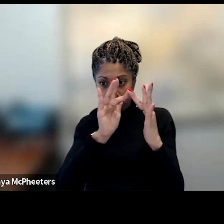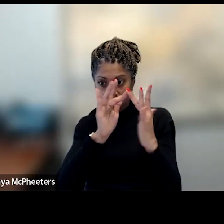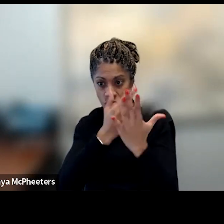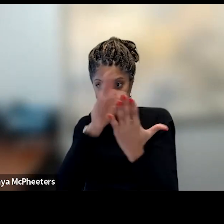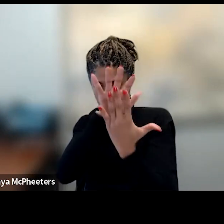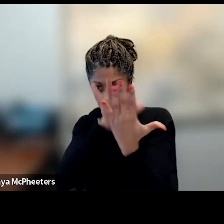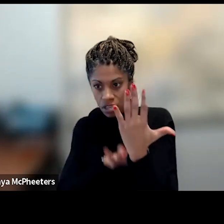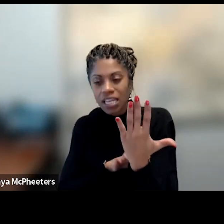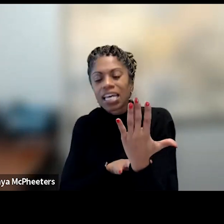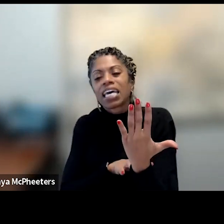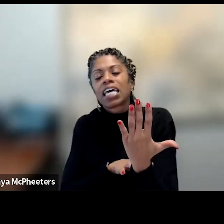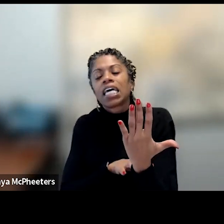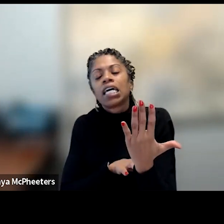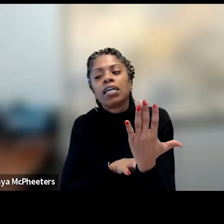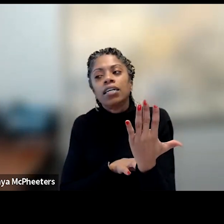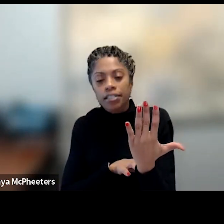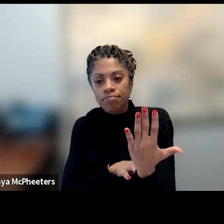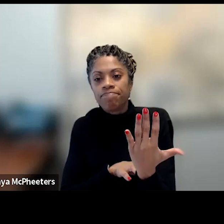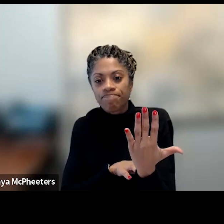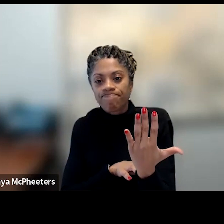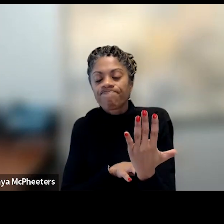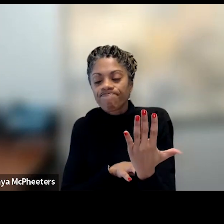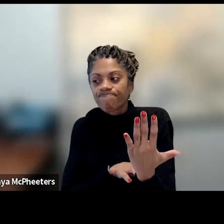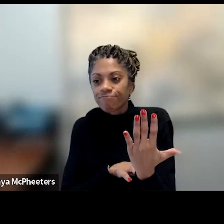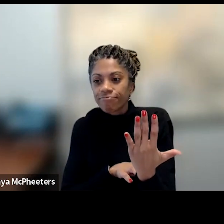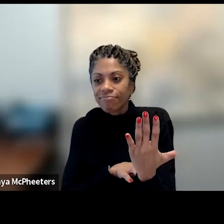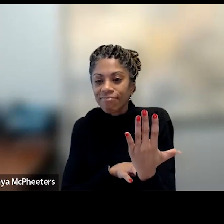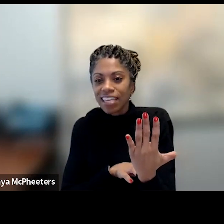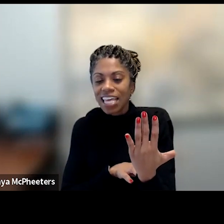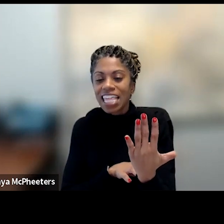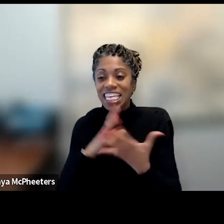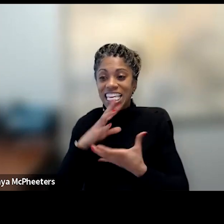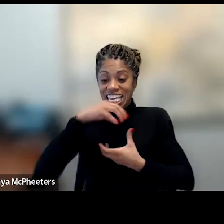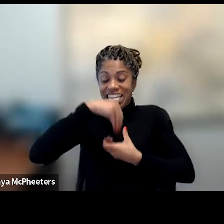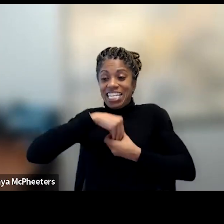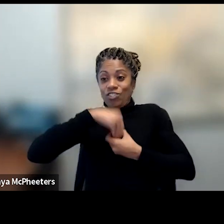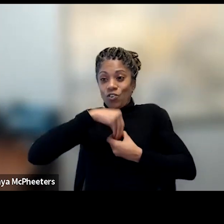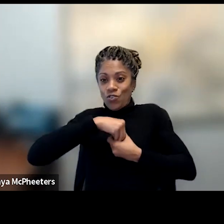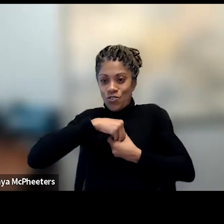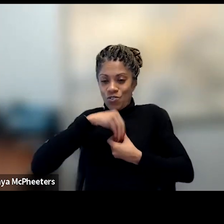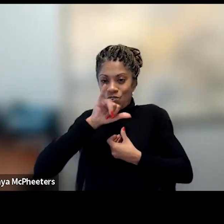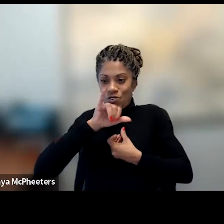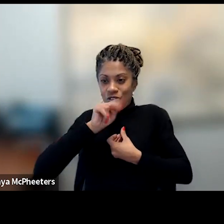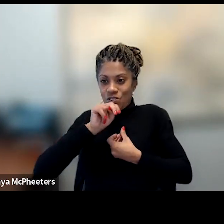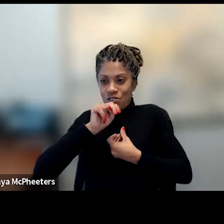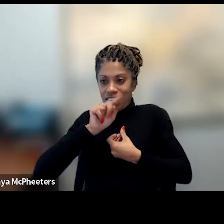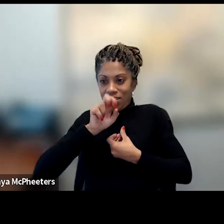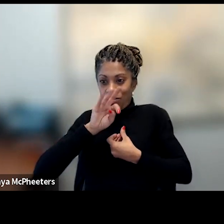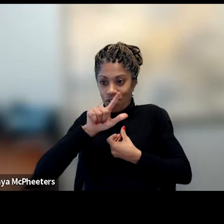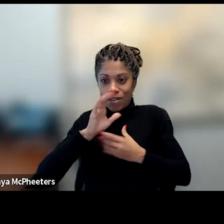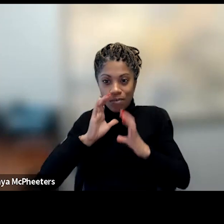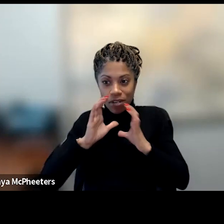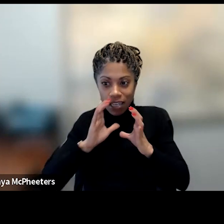the communication professionals rests with internal staff. So the internal communications piece, people are understanding how to